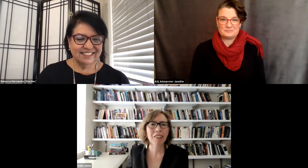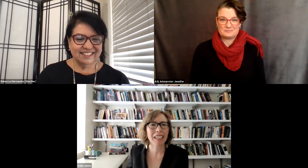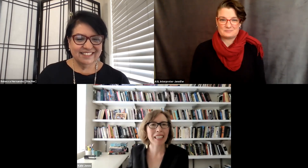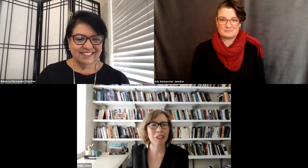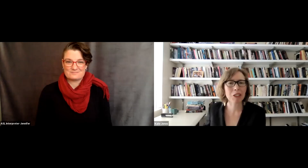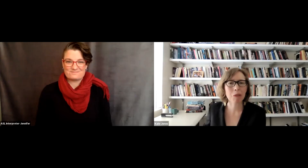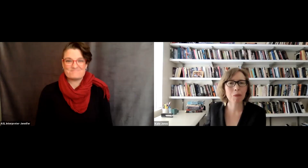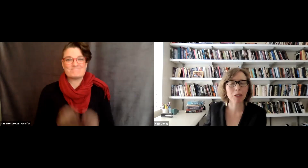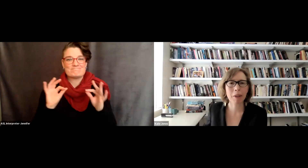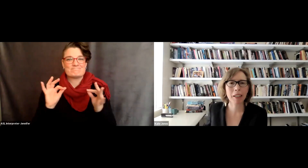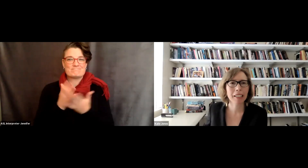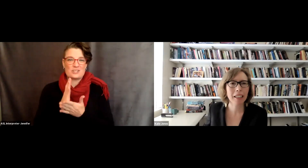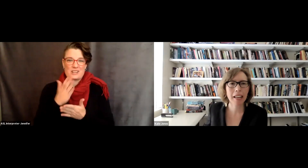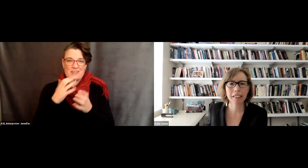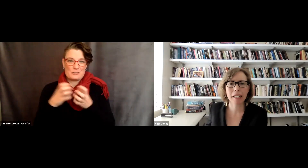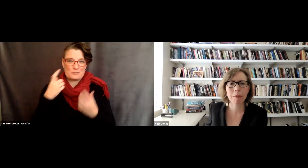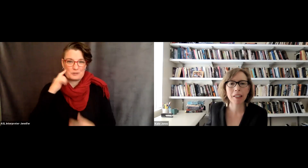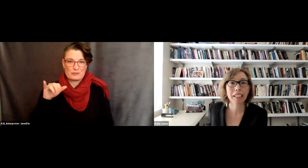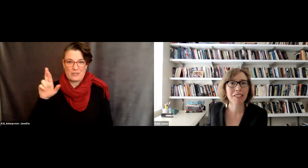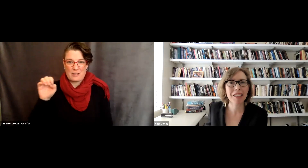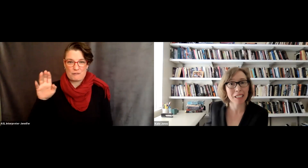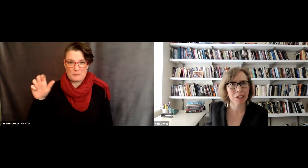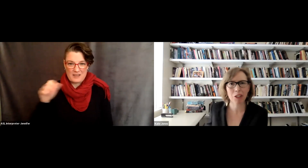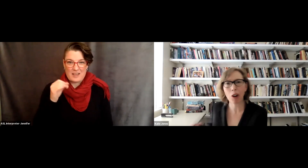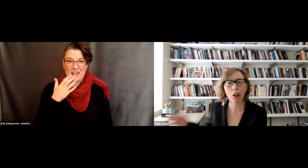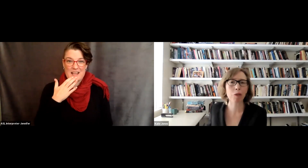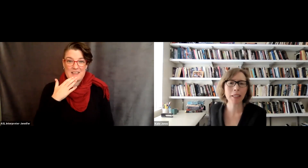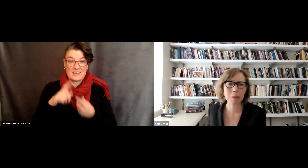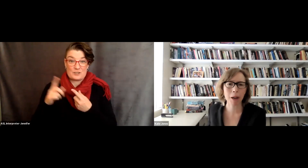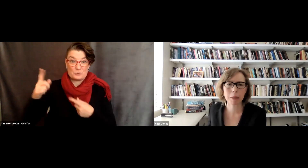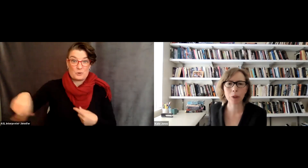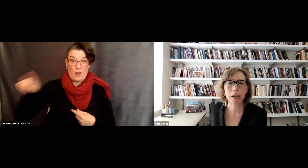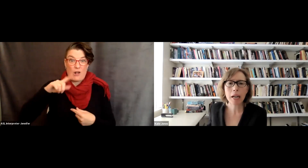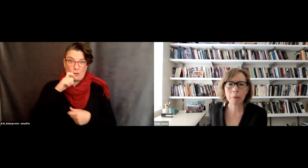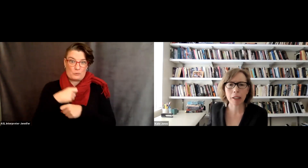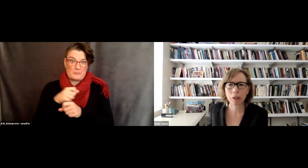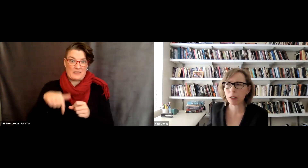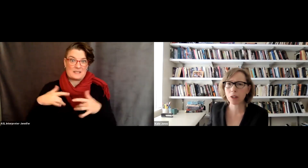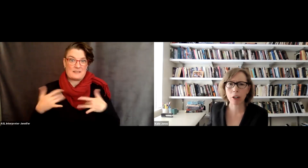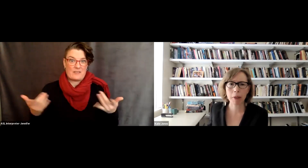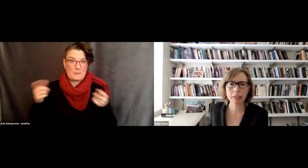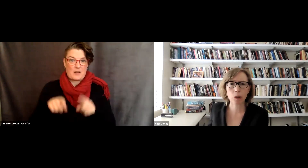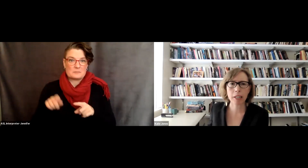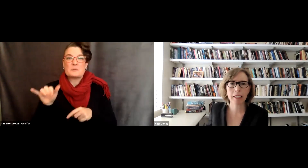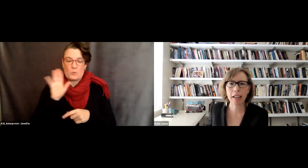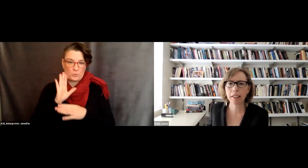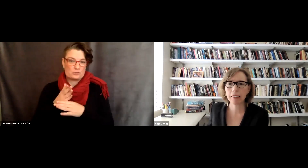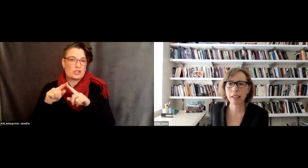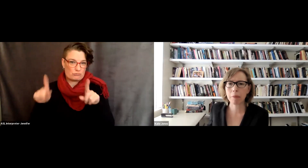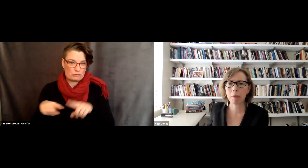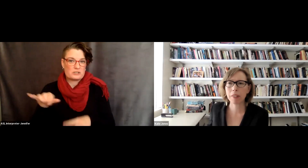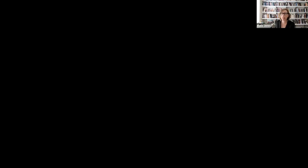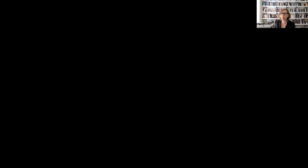all right thank you so much for that rebecca and um thanks thanks to all who've made this possible i'm going to also share my screen